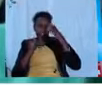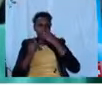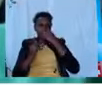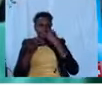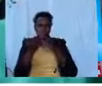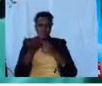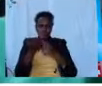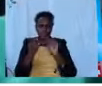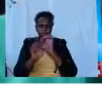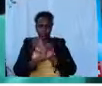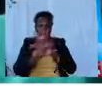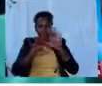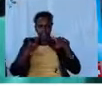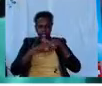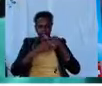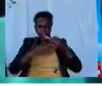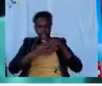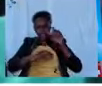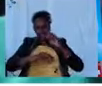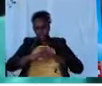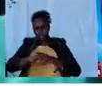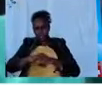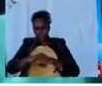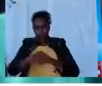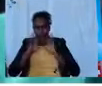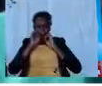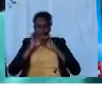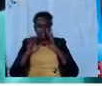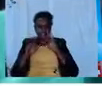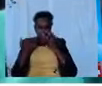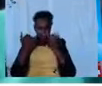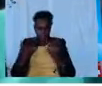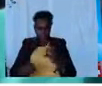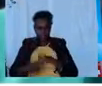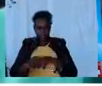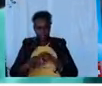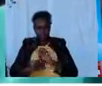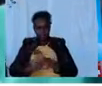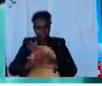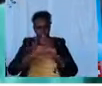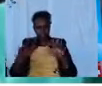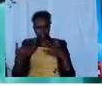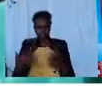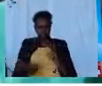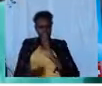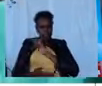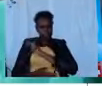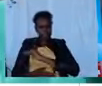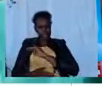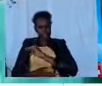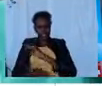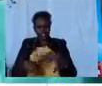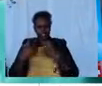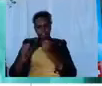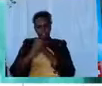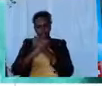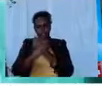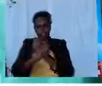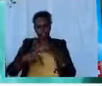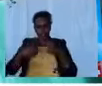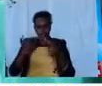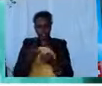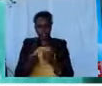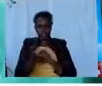gospel in and out of season. Bless them, dear Heavenly Master, this time. Extend your hand of mercy. Give them protection wherever they